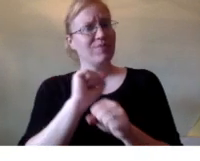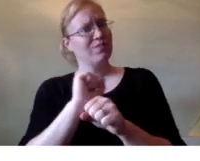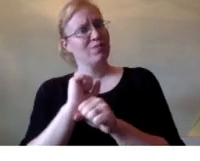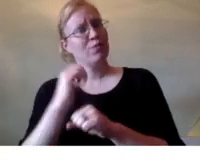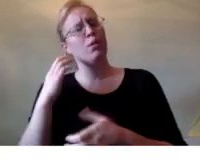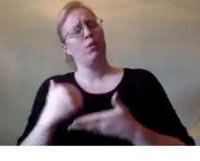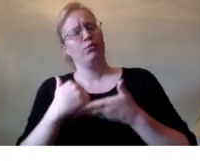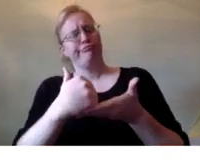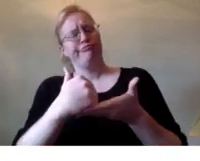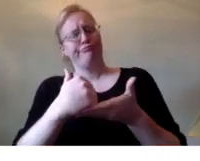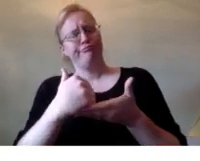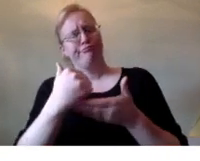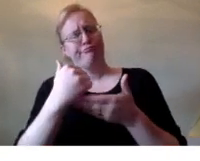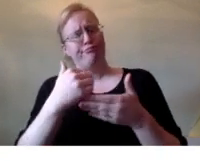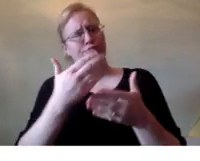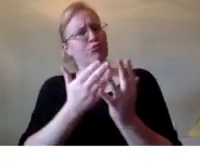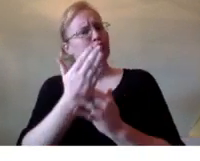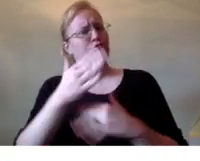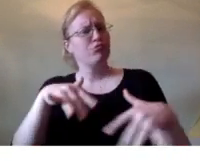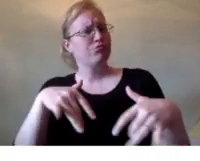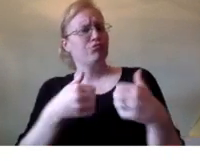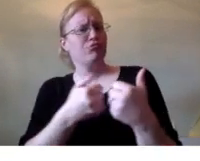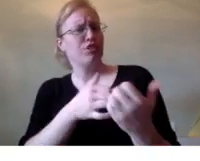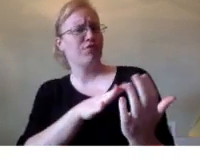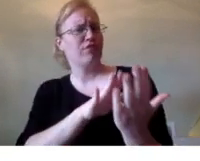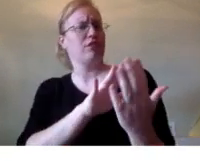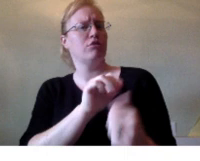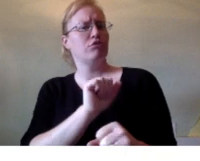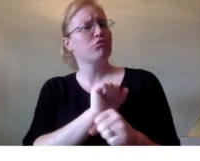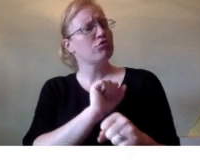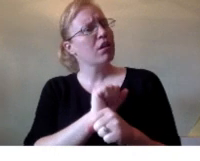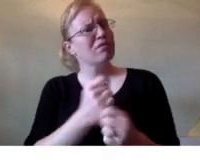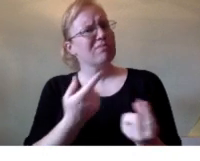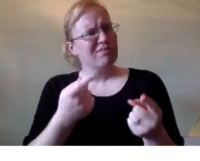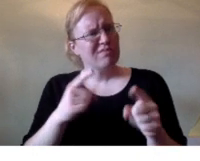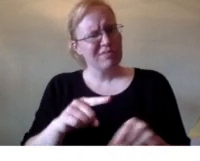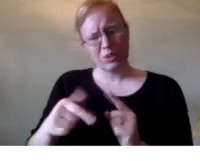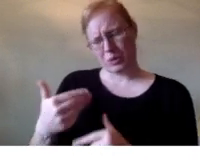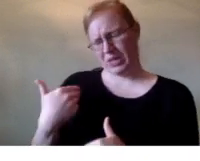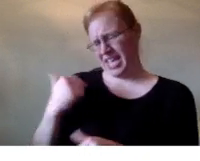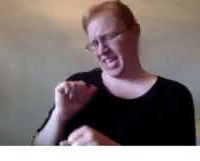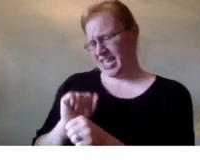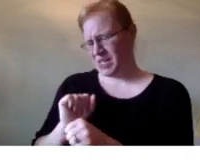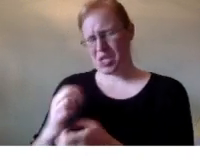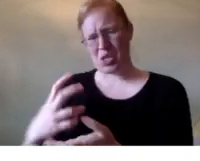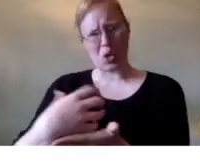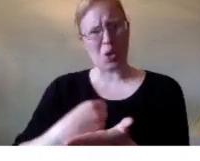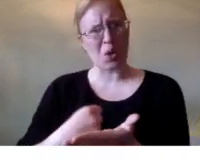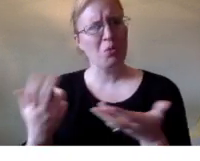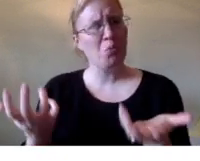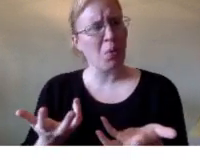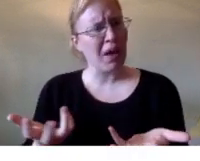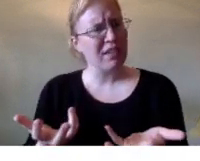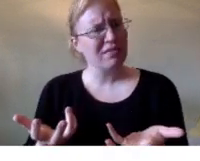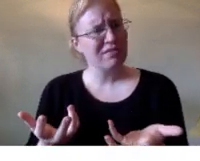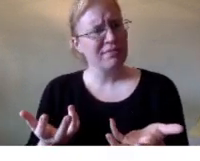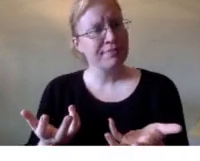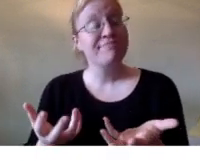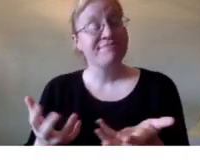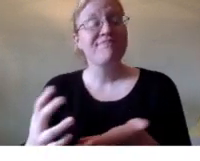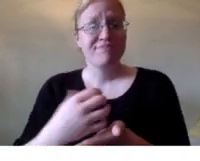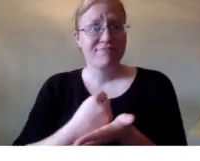helped her through some challenges that she was facing at her job. Now, what happens when you have a job? What do you earn?